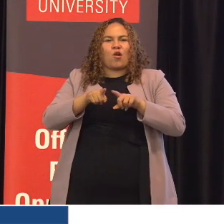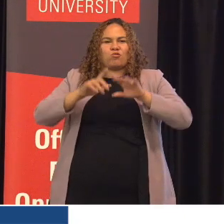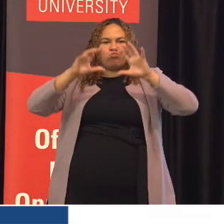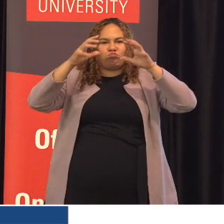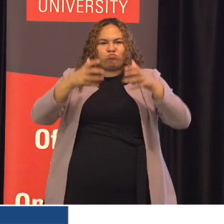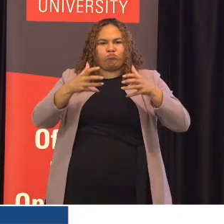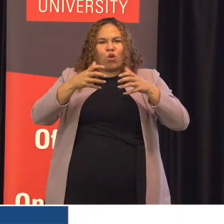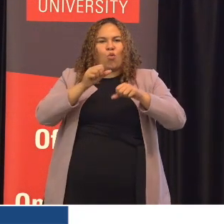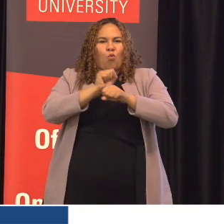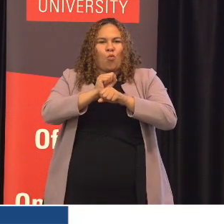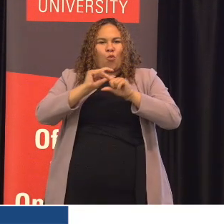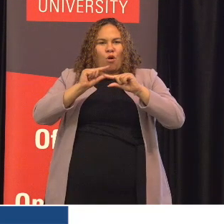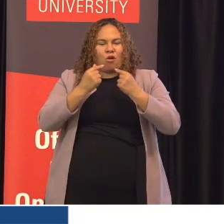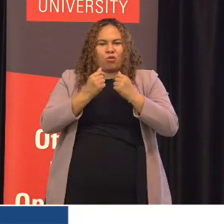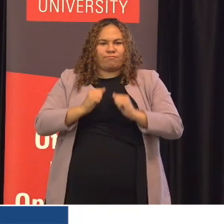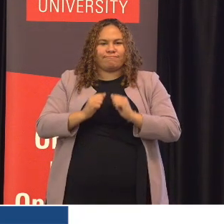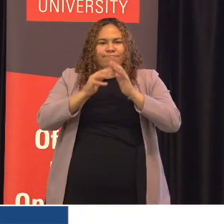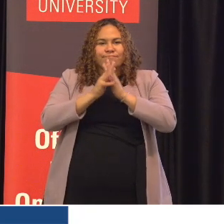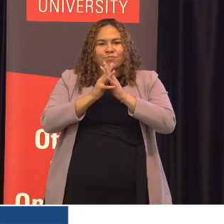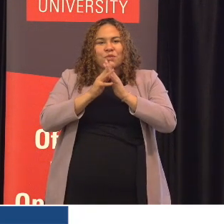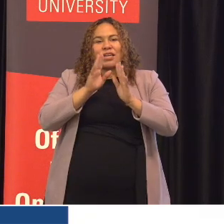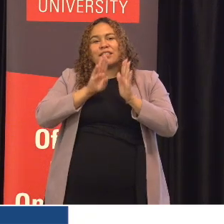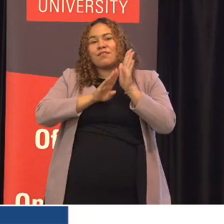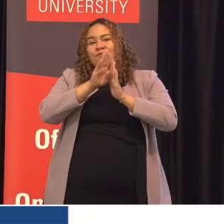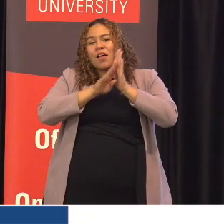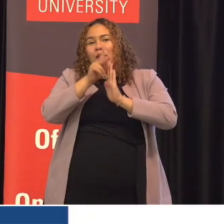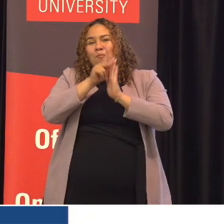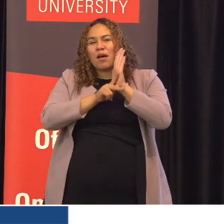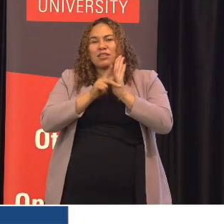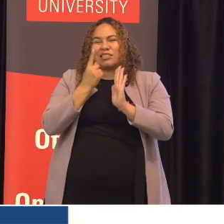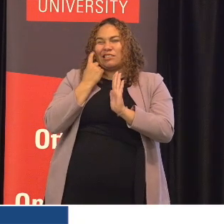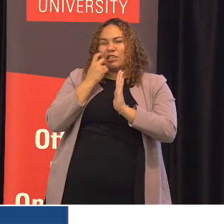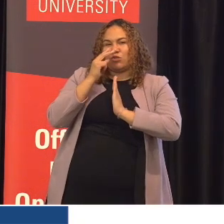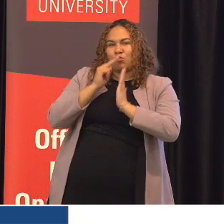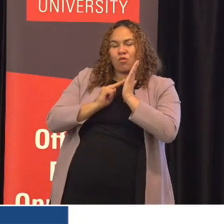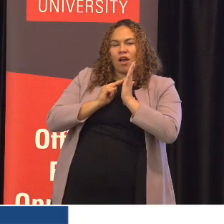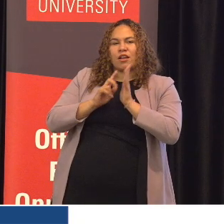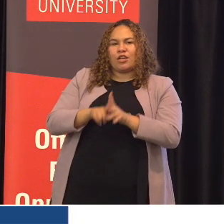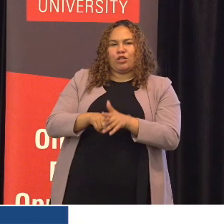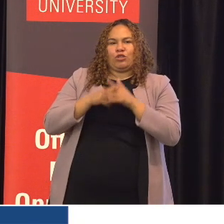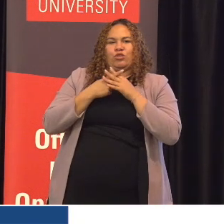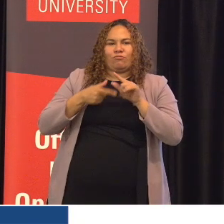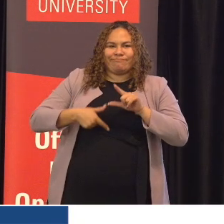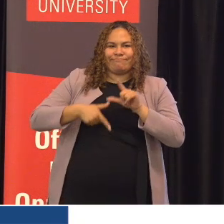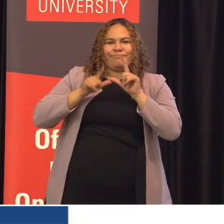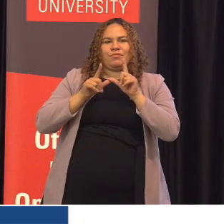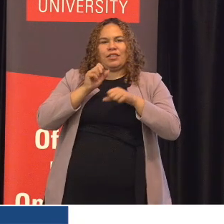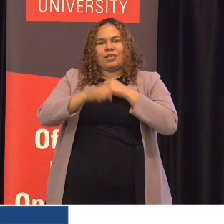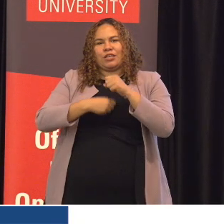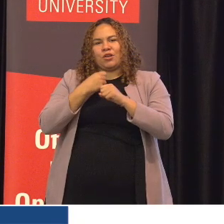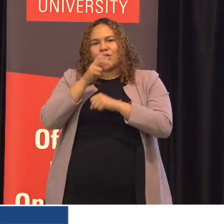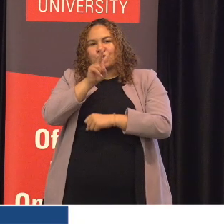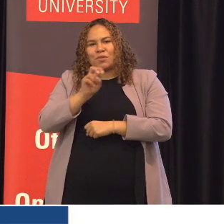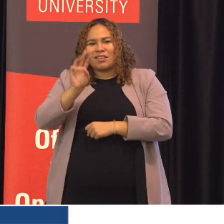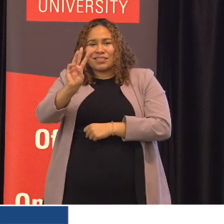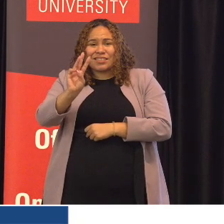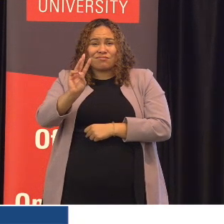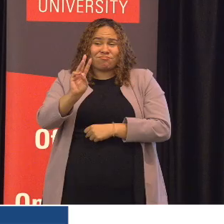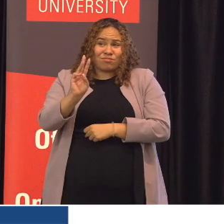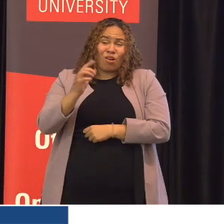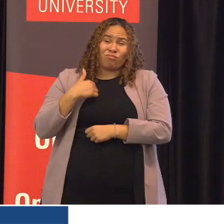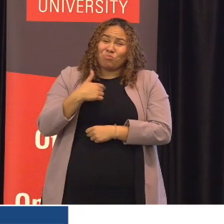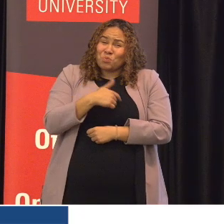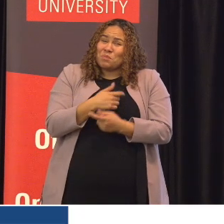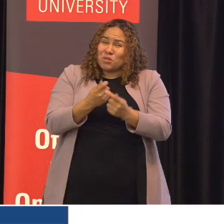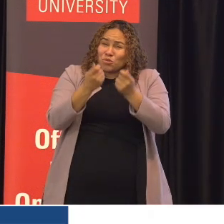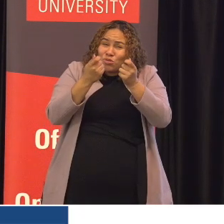That work group developed a policy that you just read, and it went into effect in 2006. So we've been trying